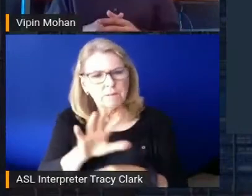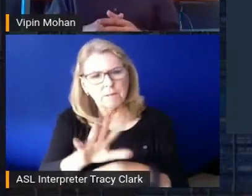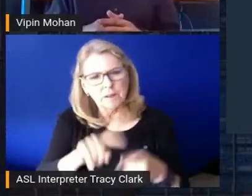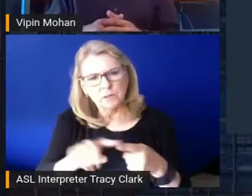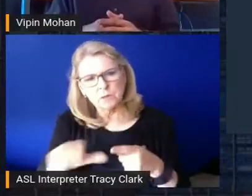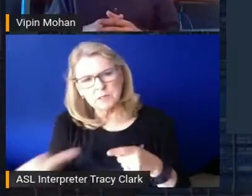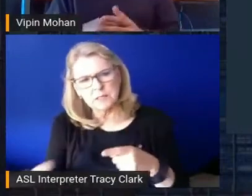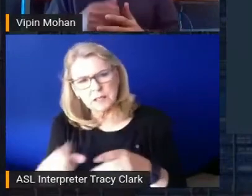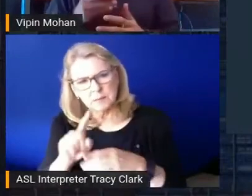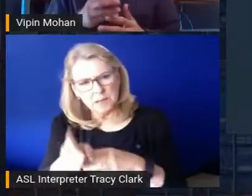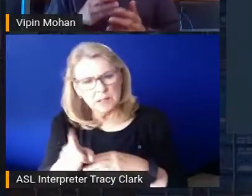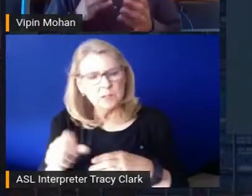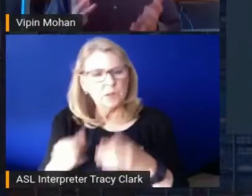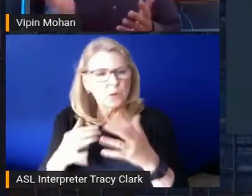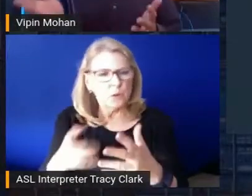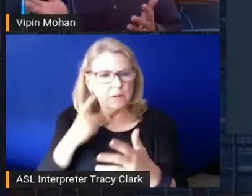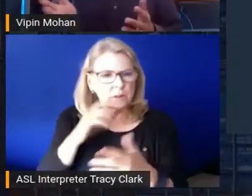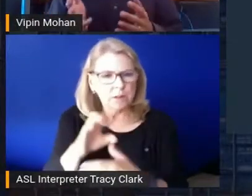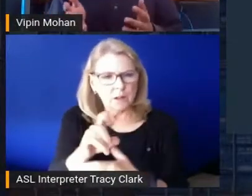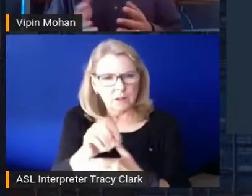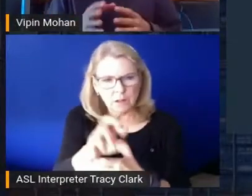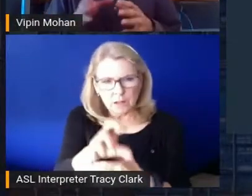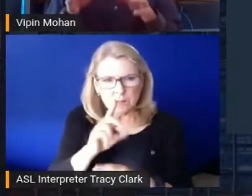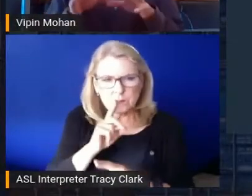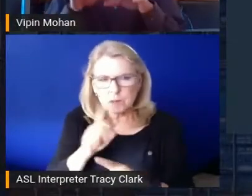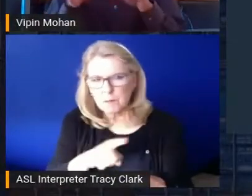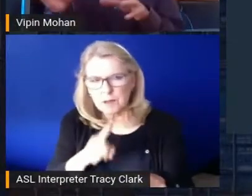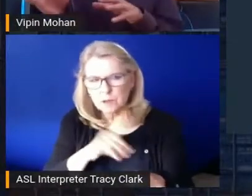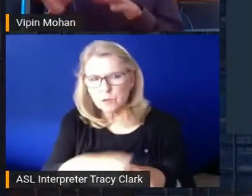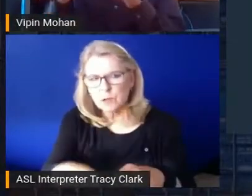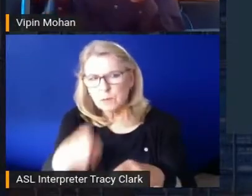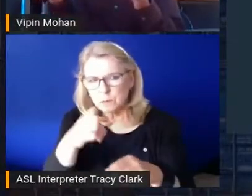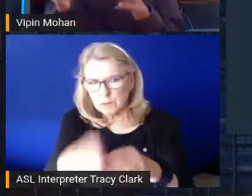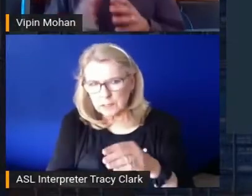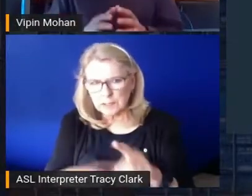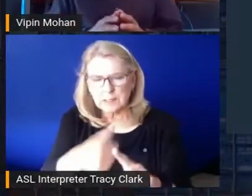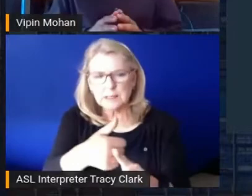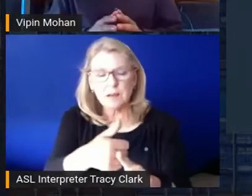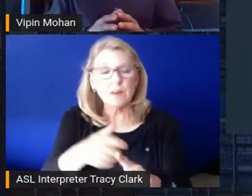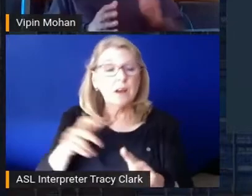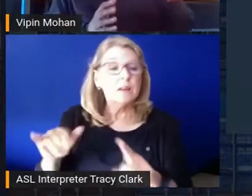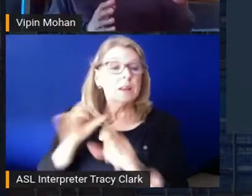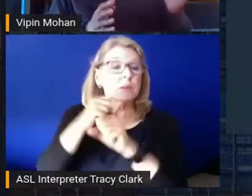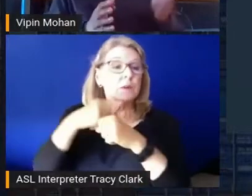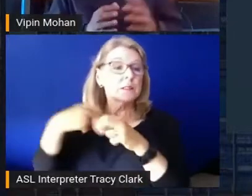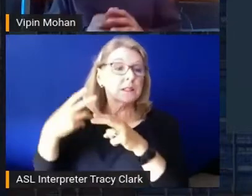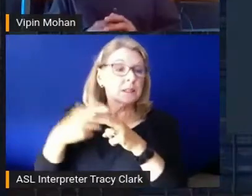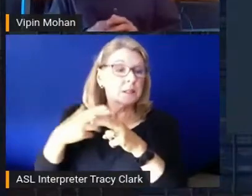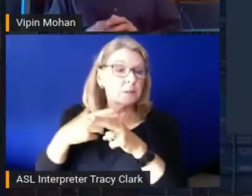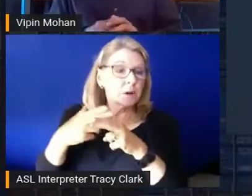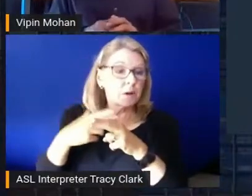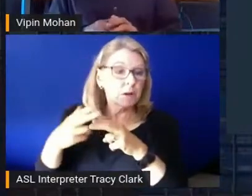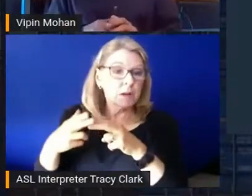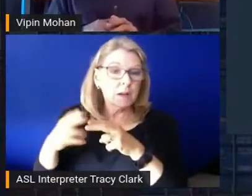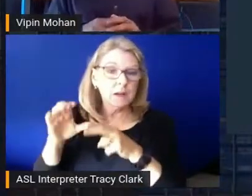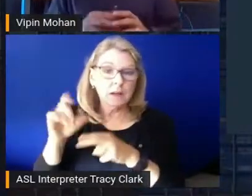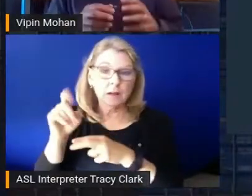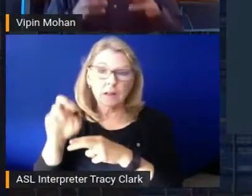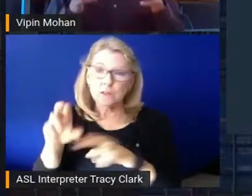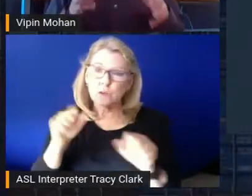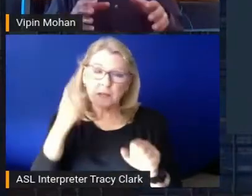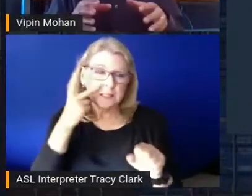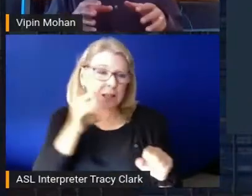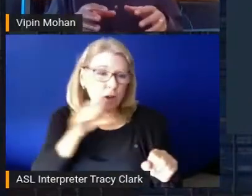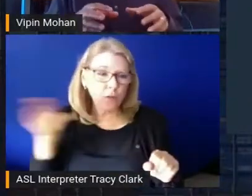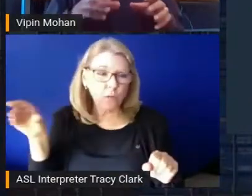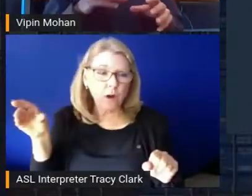creation command to complete. But effectively, what it does is it creates this temporary bootstrap cluster that you see on the left-hand side of your screen. And that's